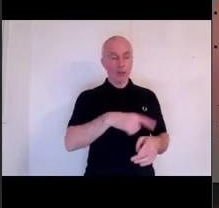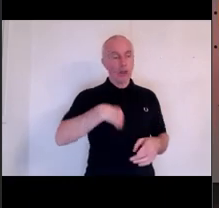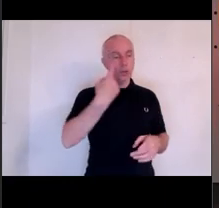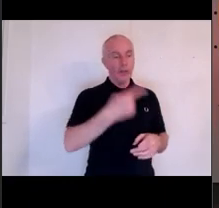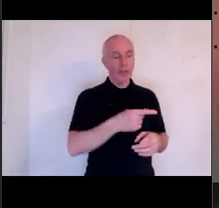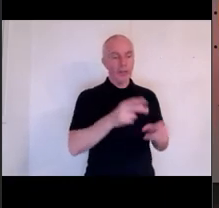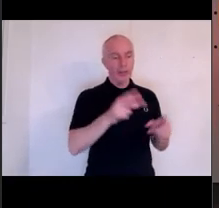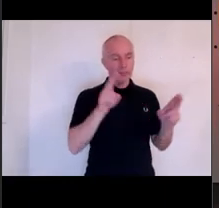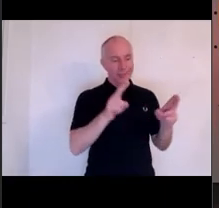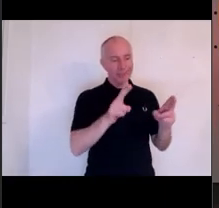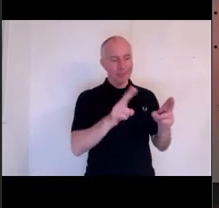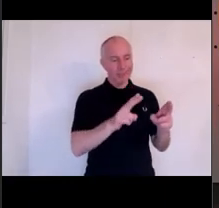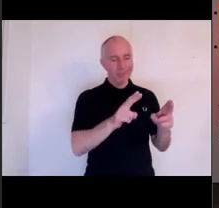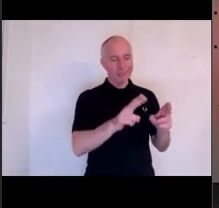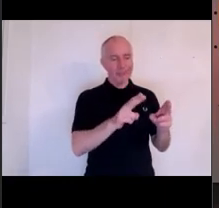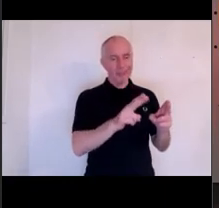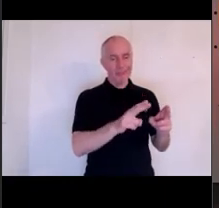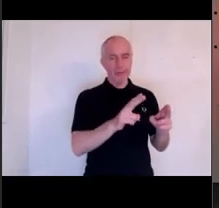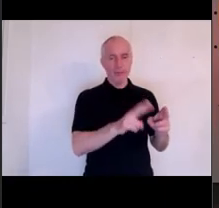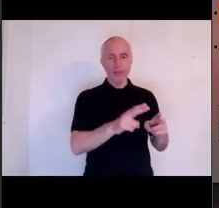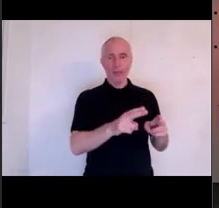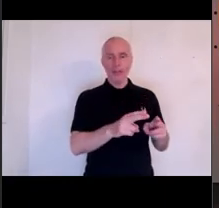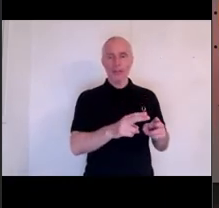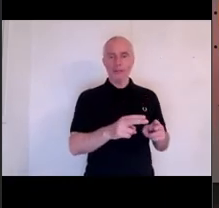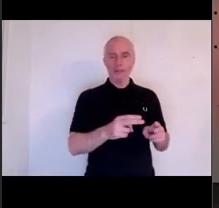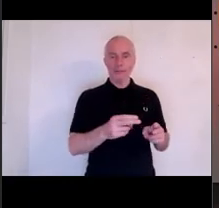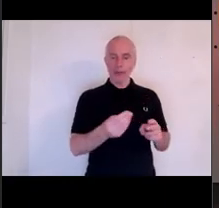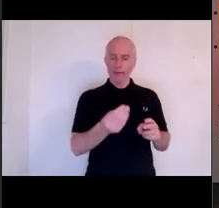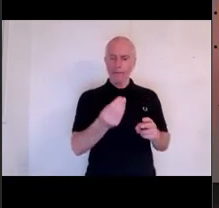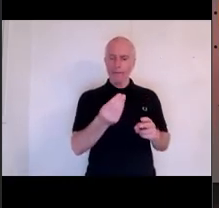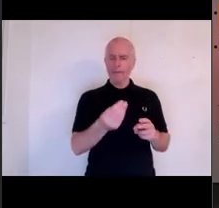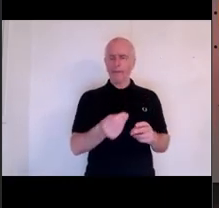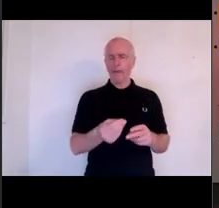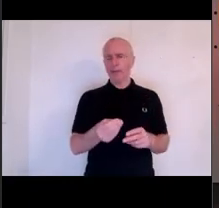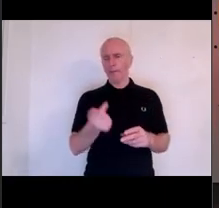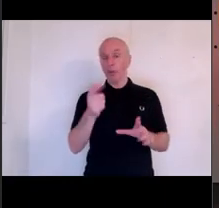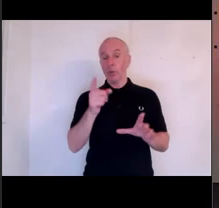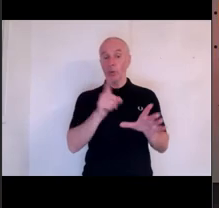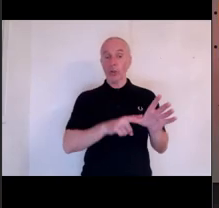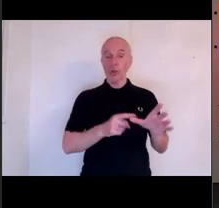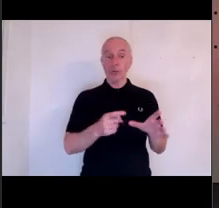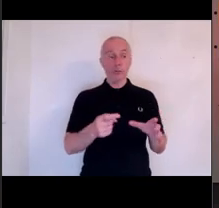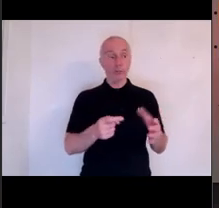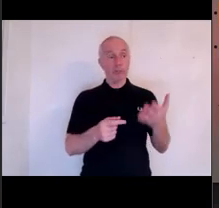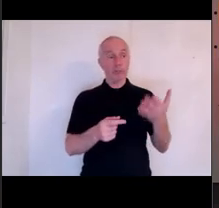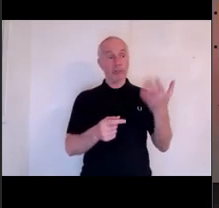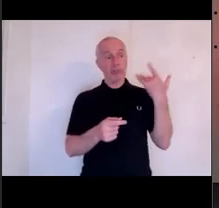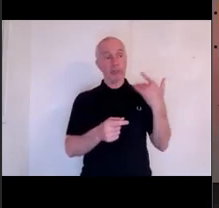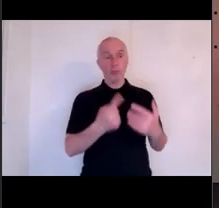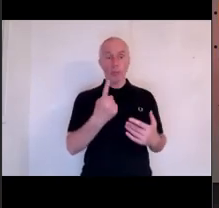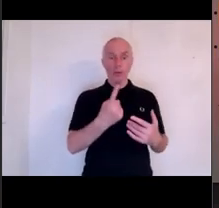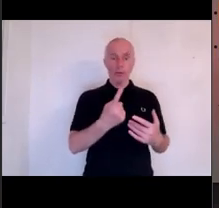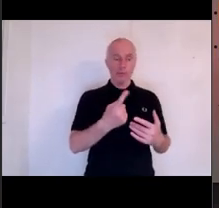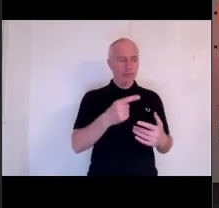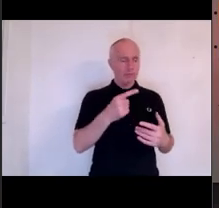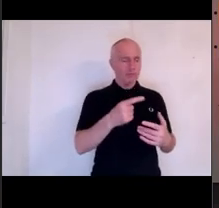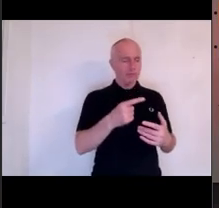significant reduction in capacity a few years ago when a reactor in Canada shut down.